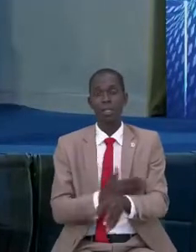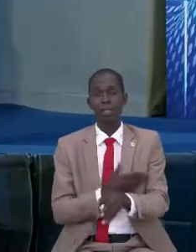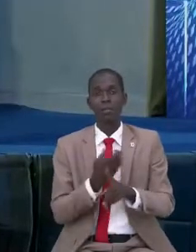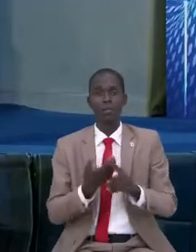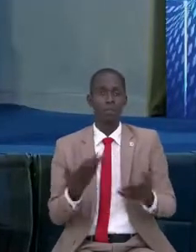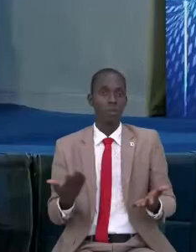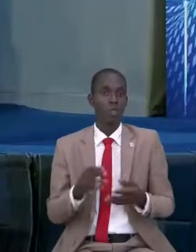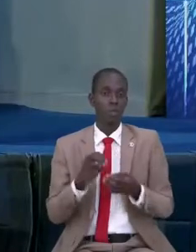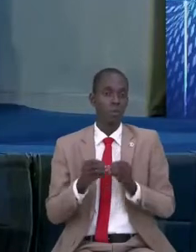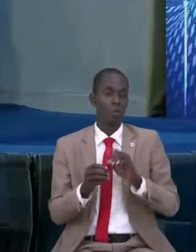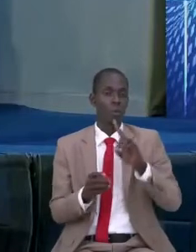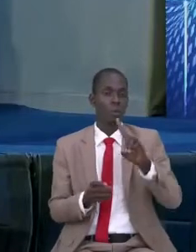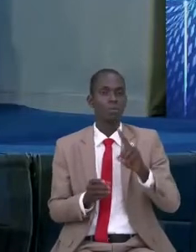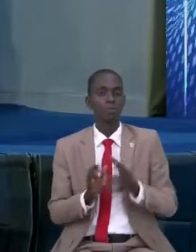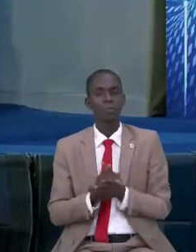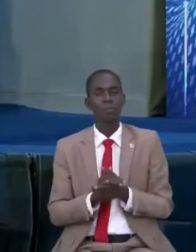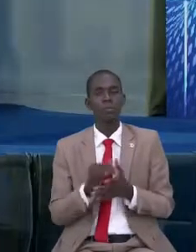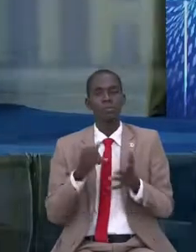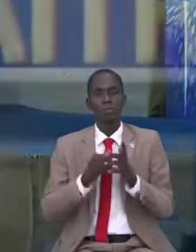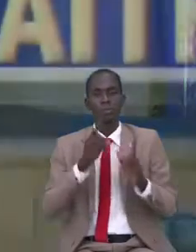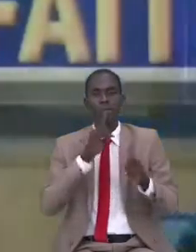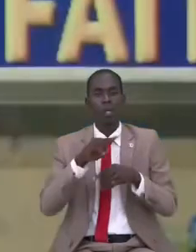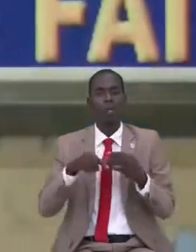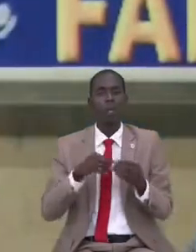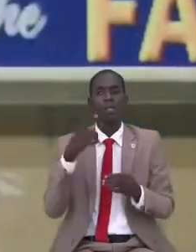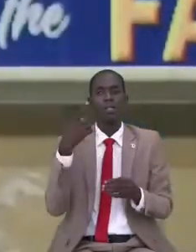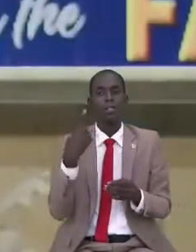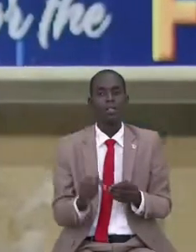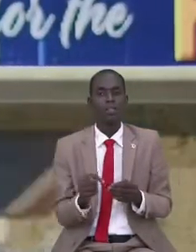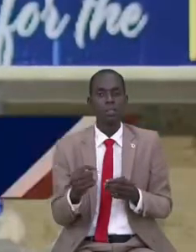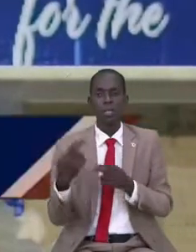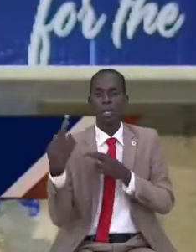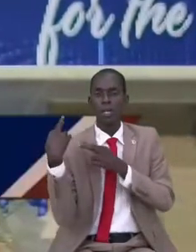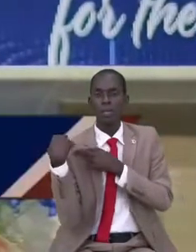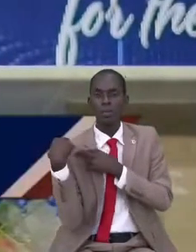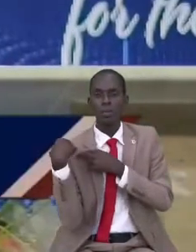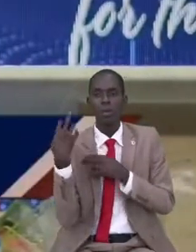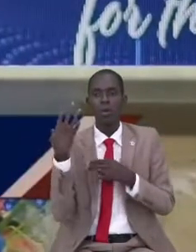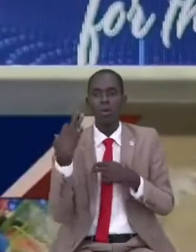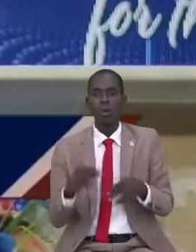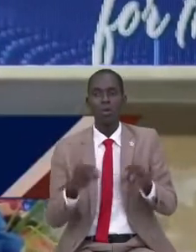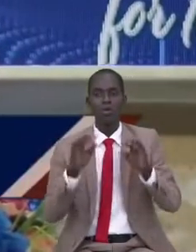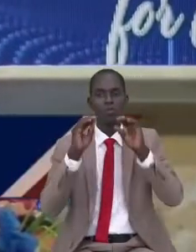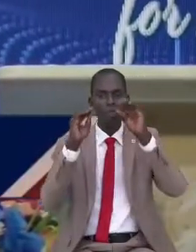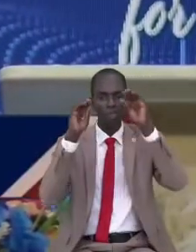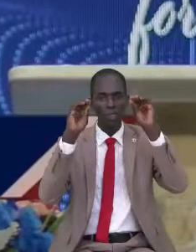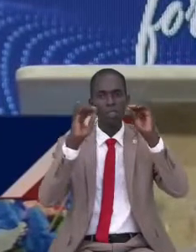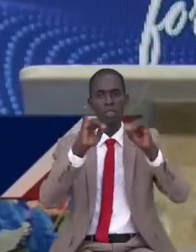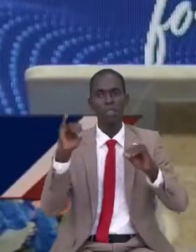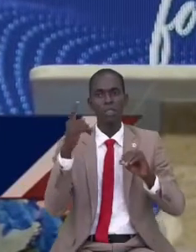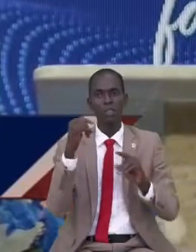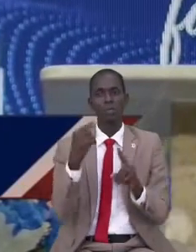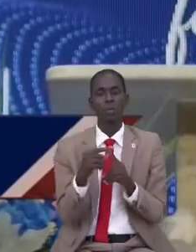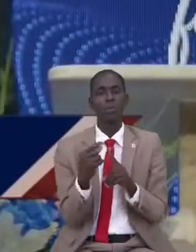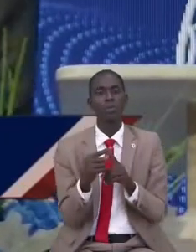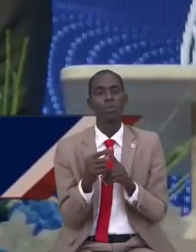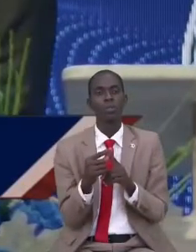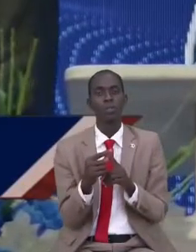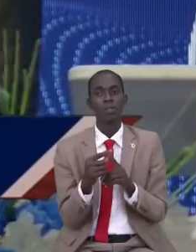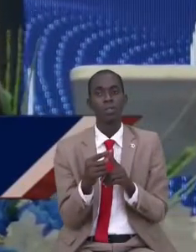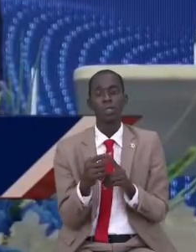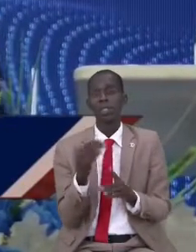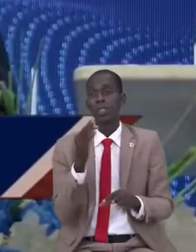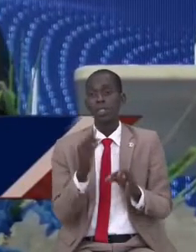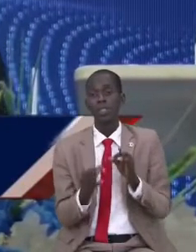Number one, it talks about the responsibility of teaching the word. If there